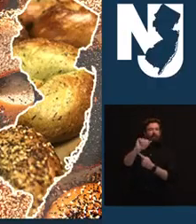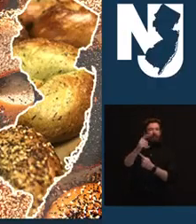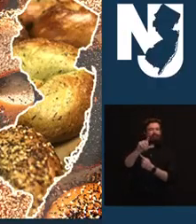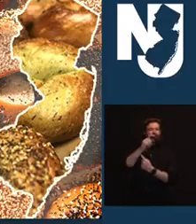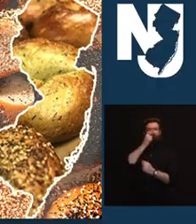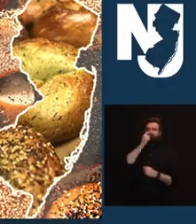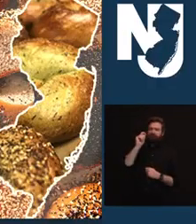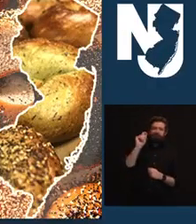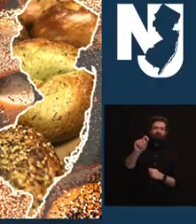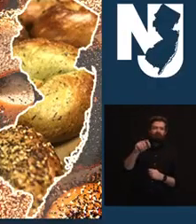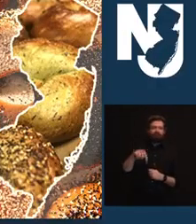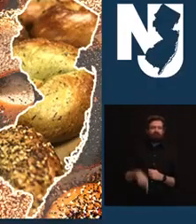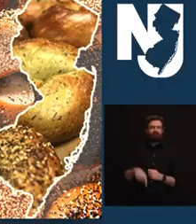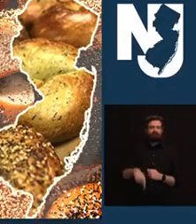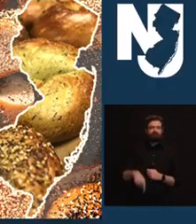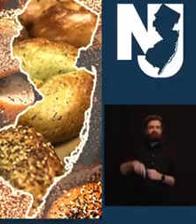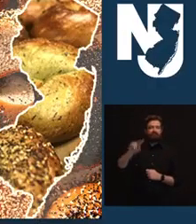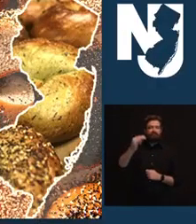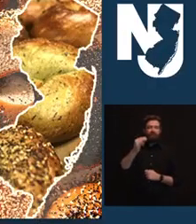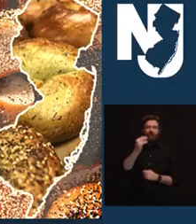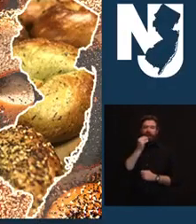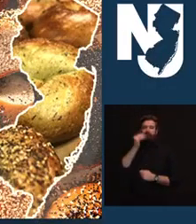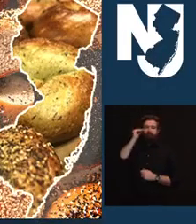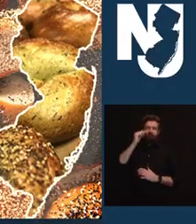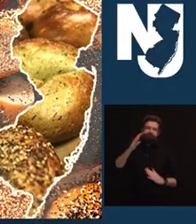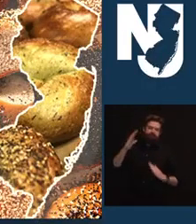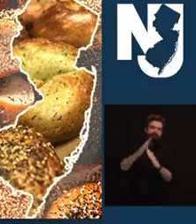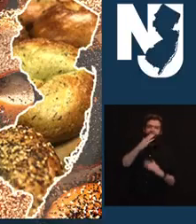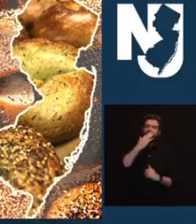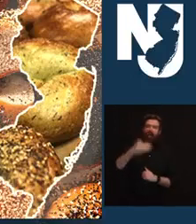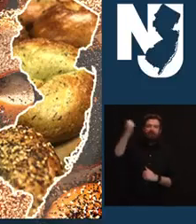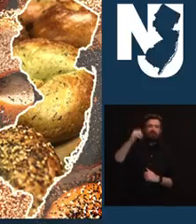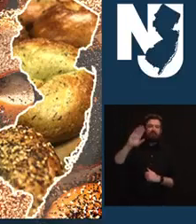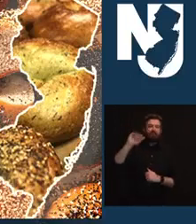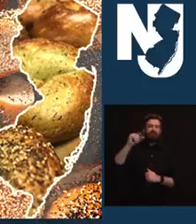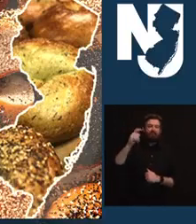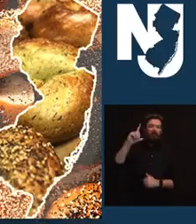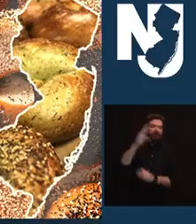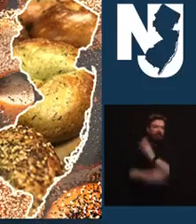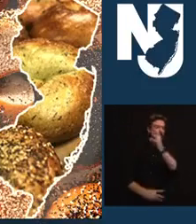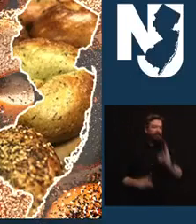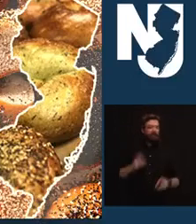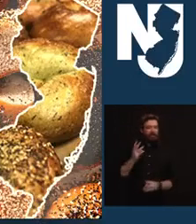bagel greatness, one paper bag at a time.